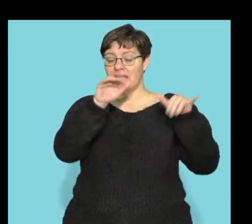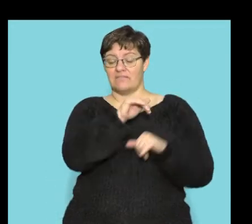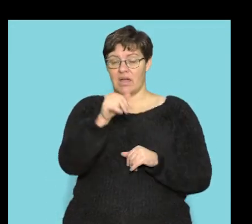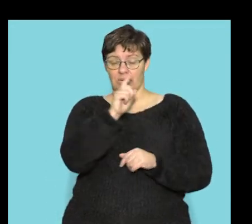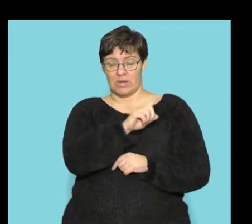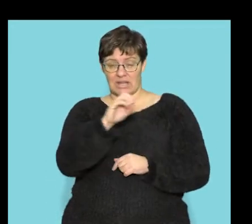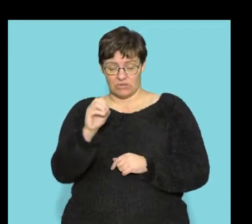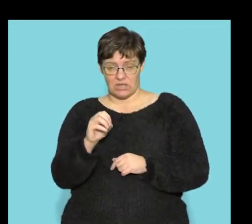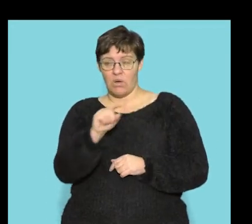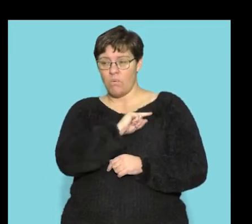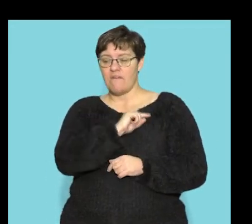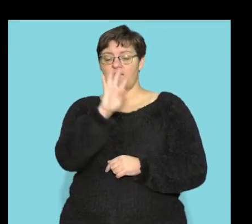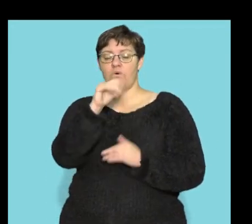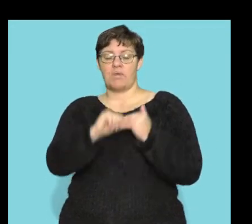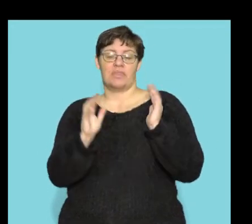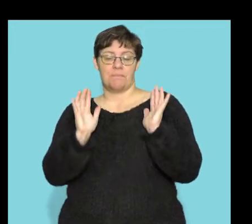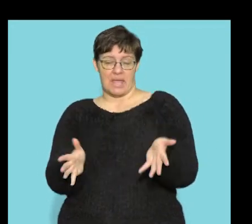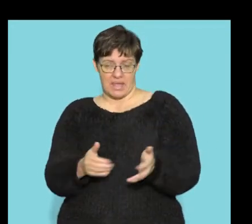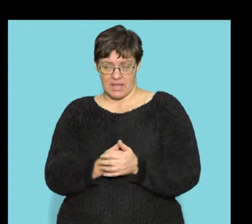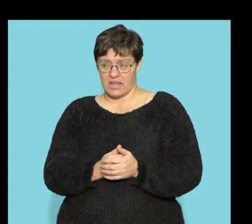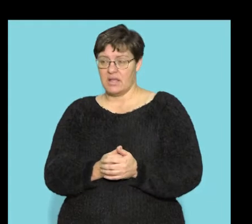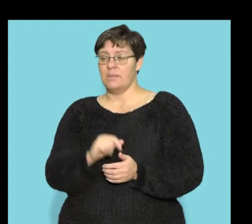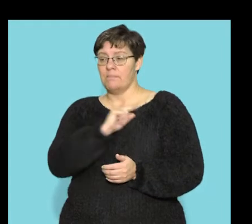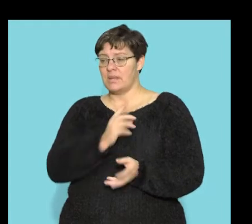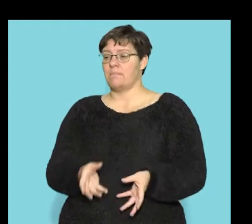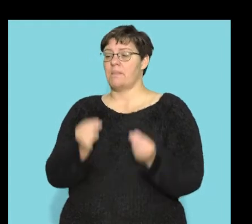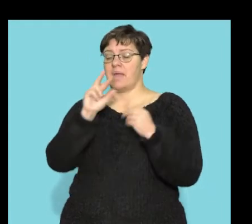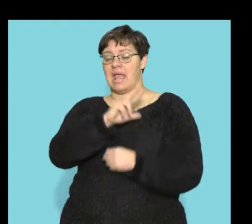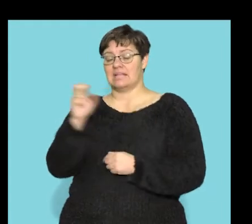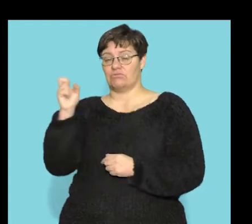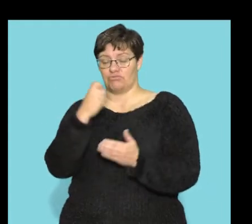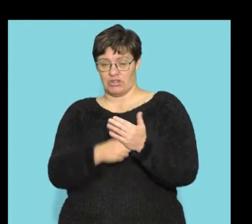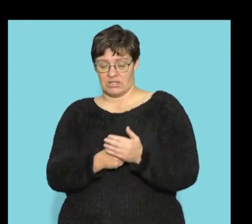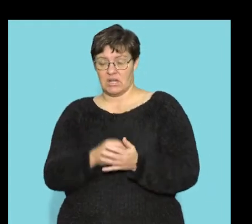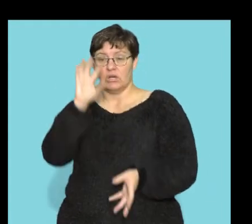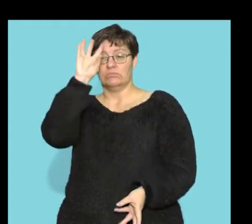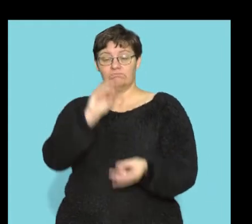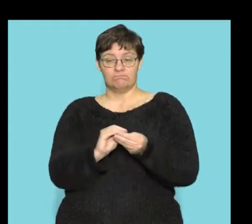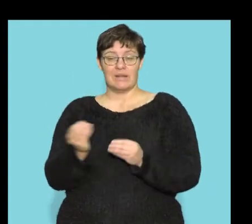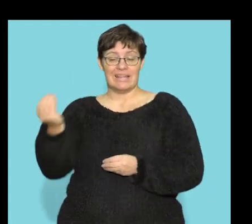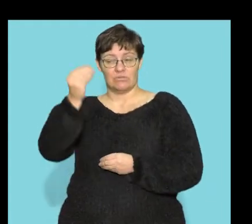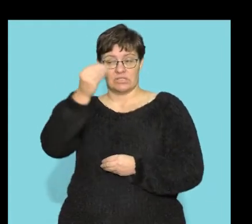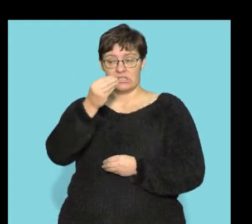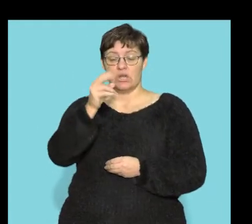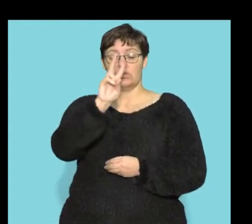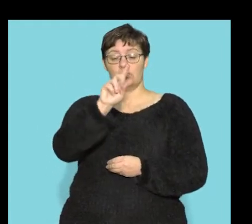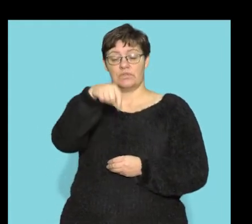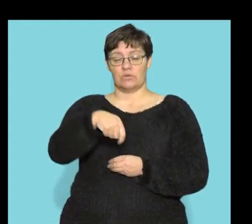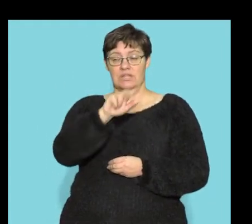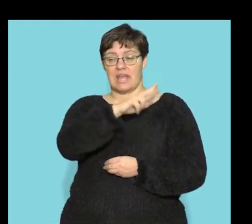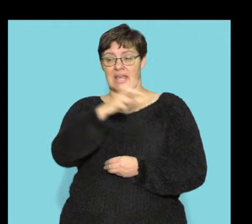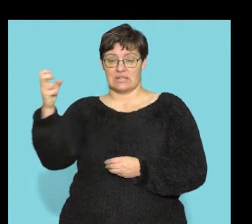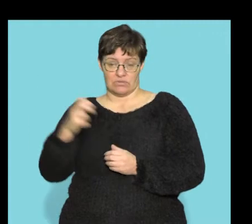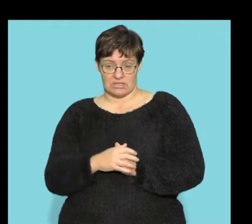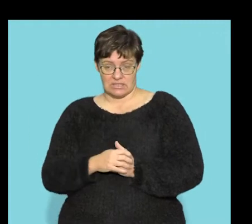it was only for 4 months, to give me a total of 800 Rand. So your total interest should be 2,800. Watch what you do